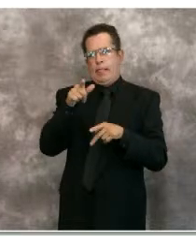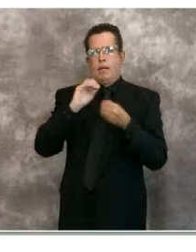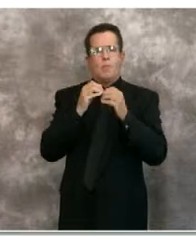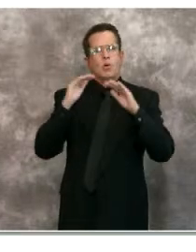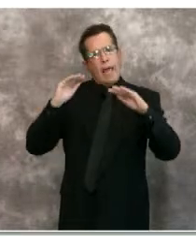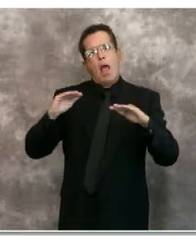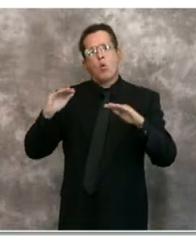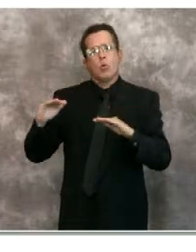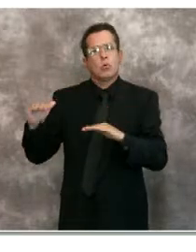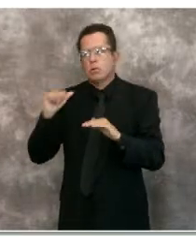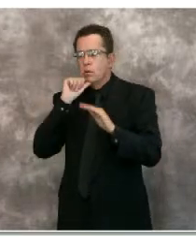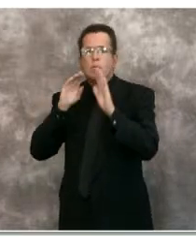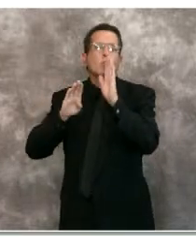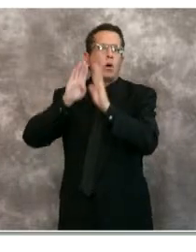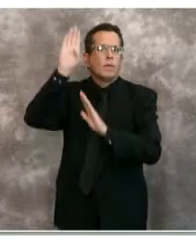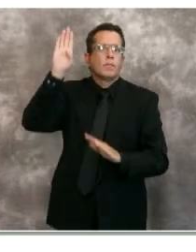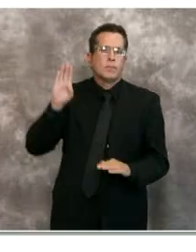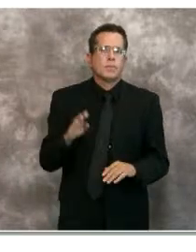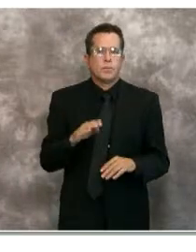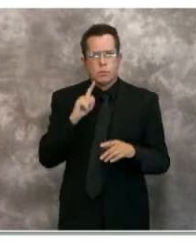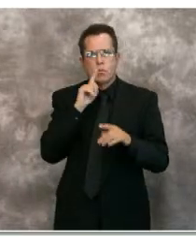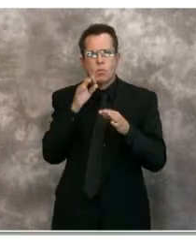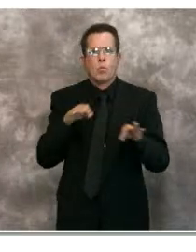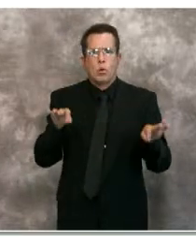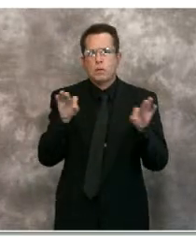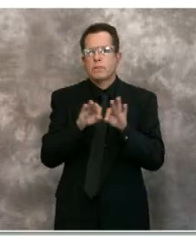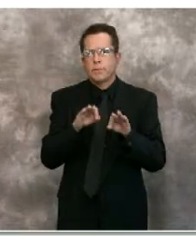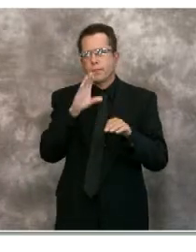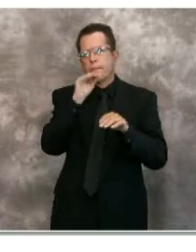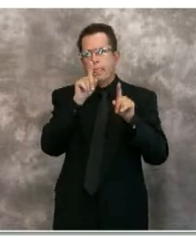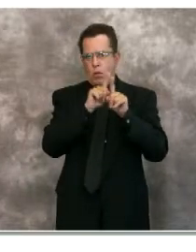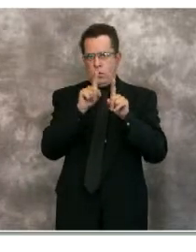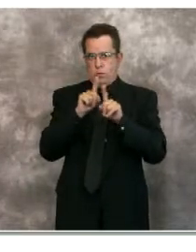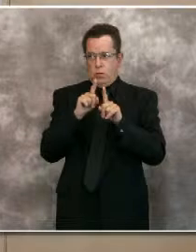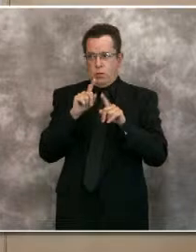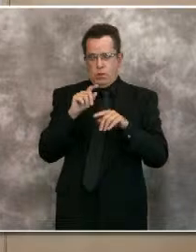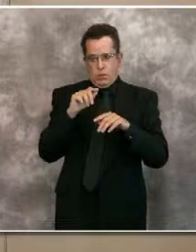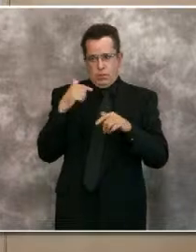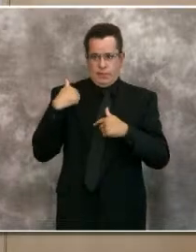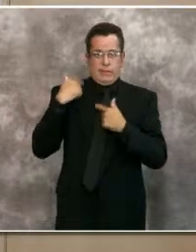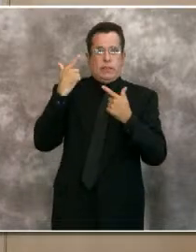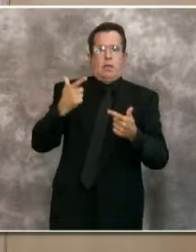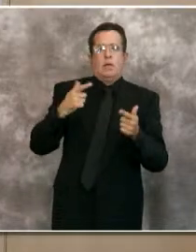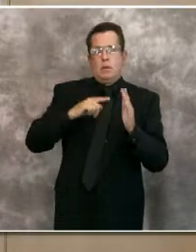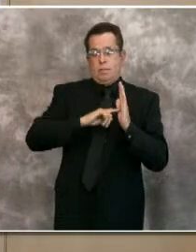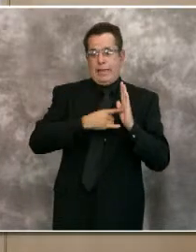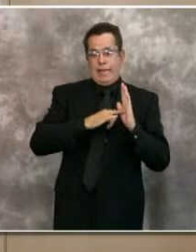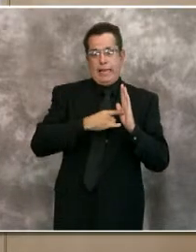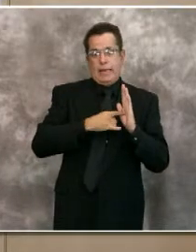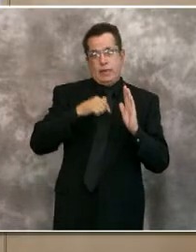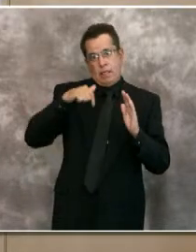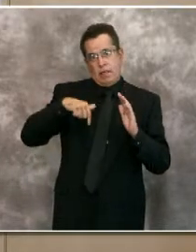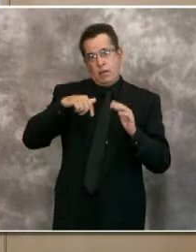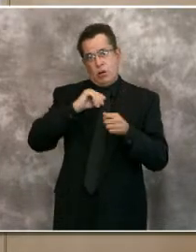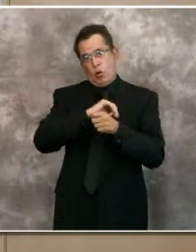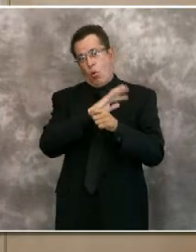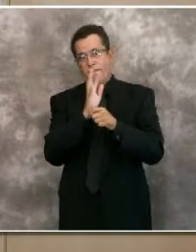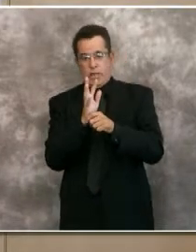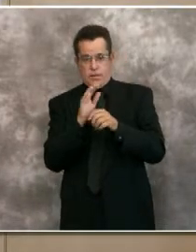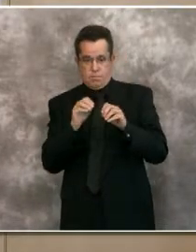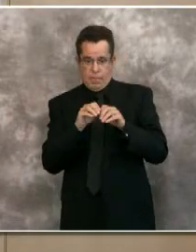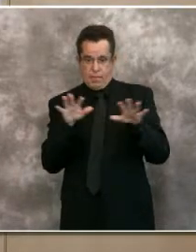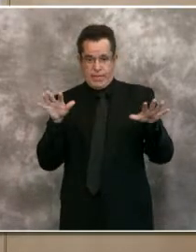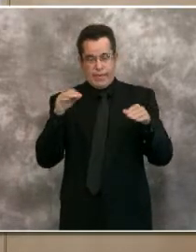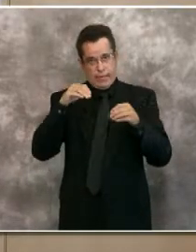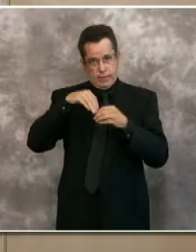down. And also, since the beginning of the COVID-19 pandemic in San Diego